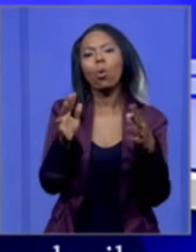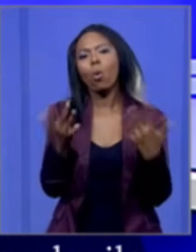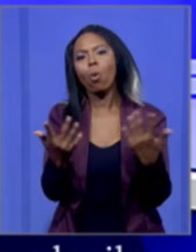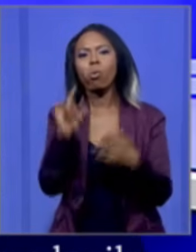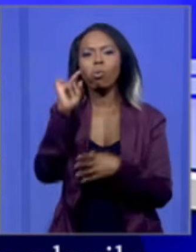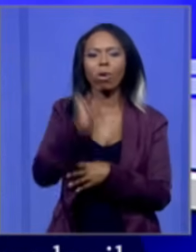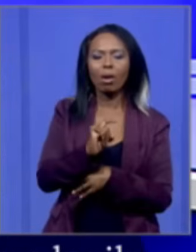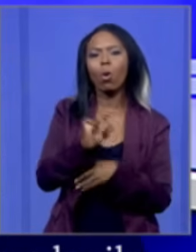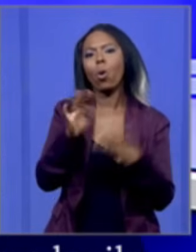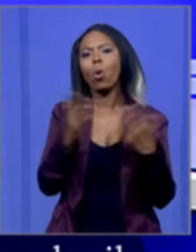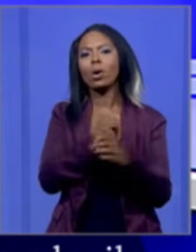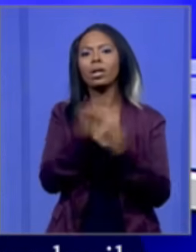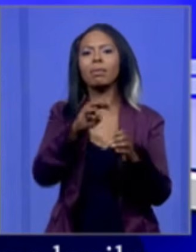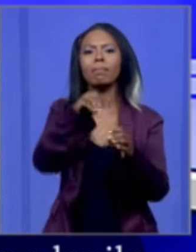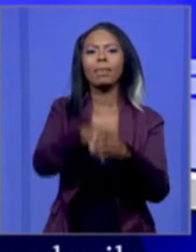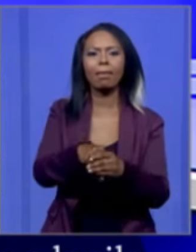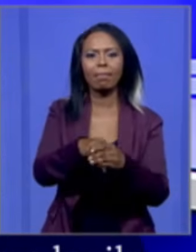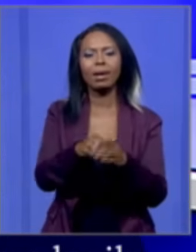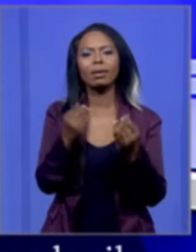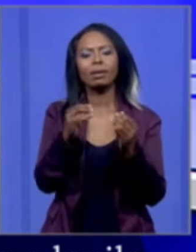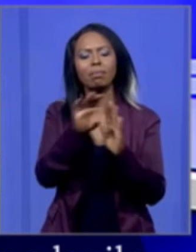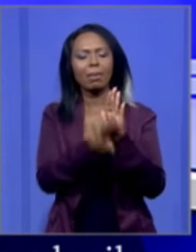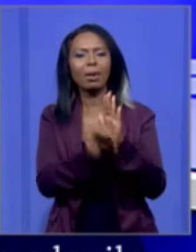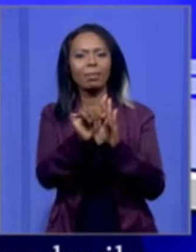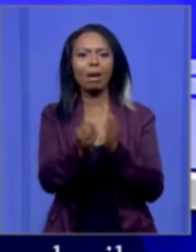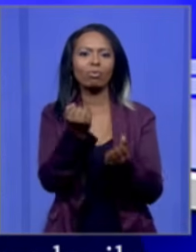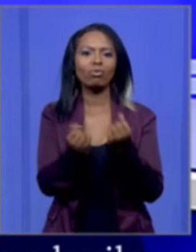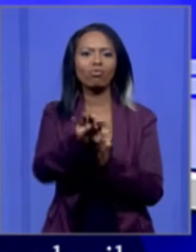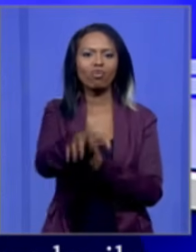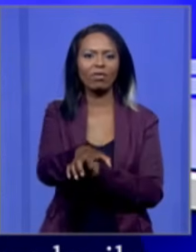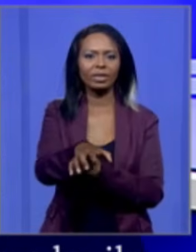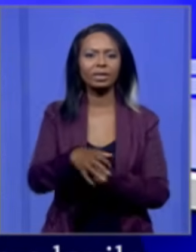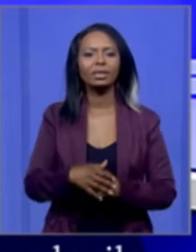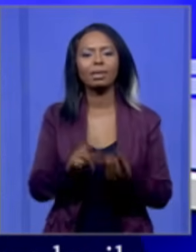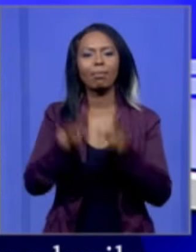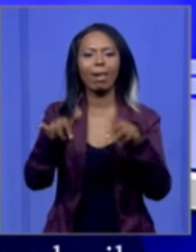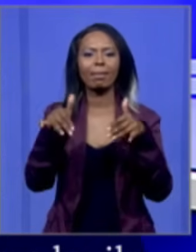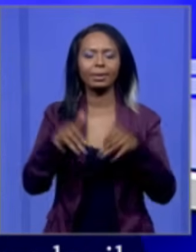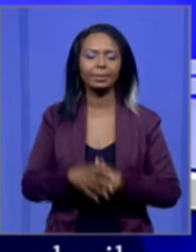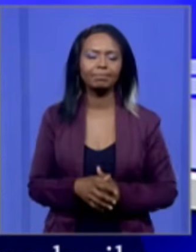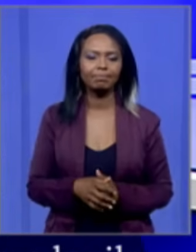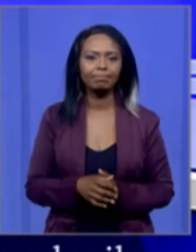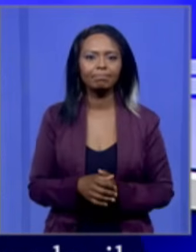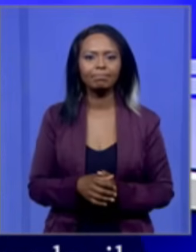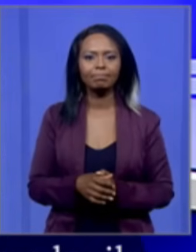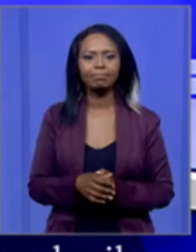e sego karolo ya lekgotlatheramelao la diprofense le palamente.